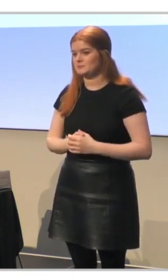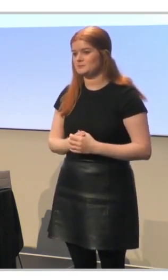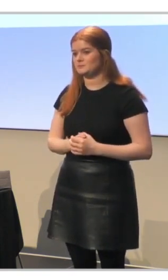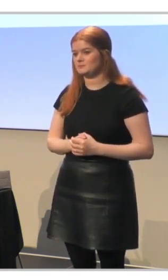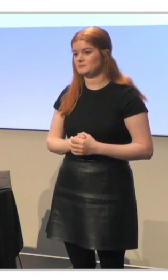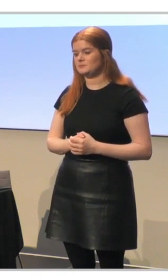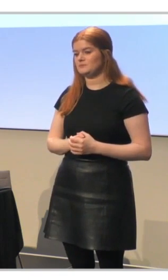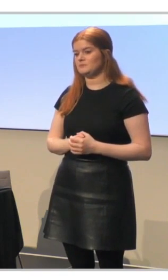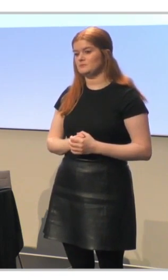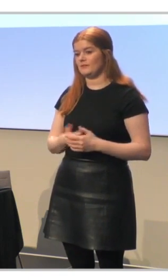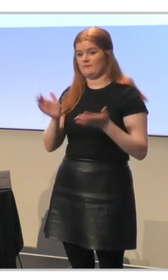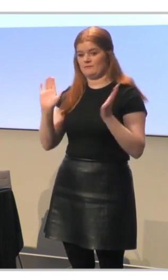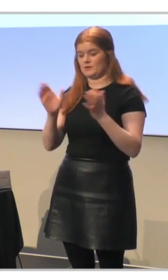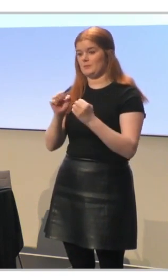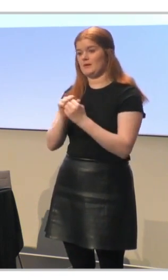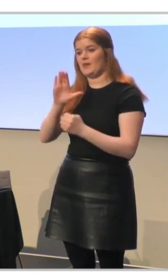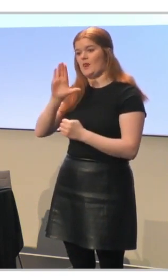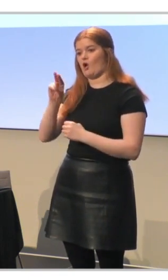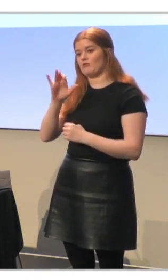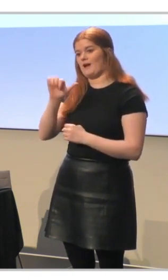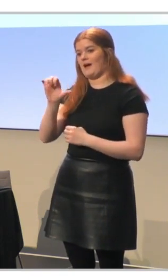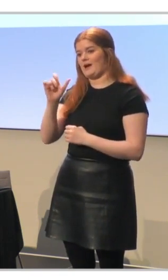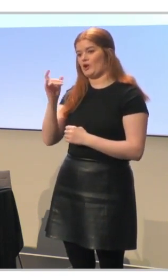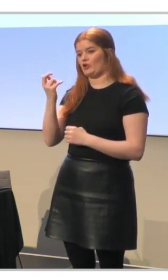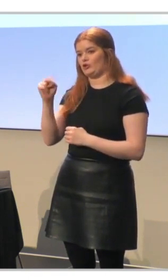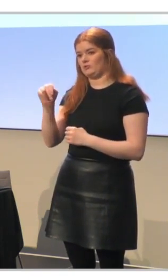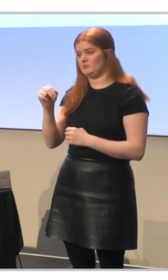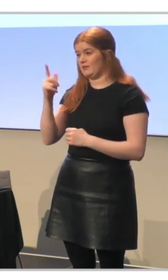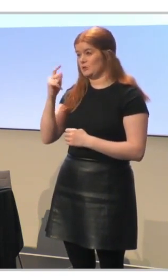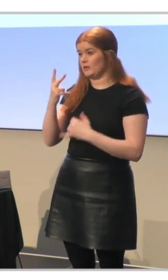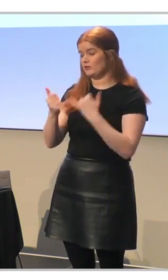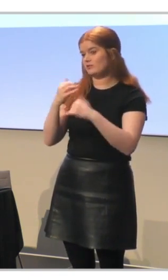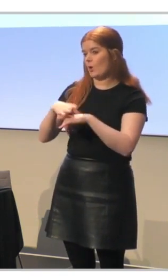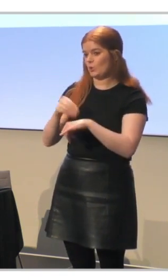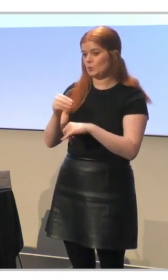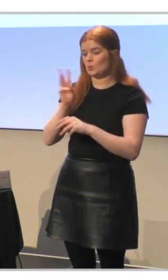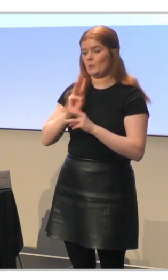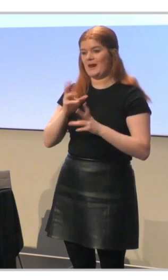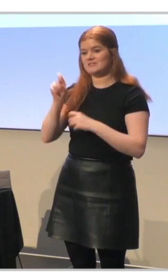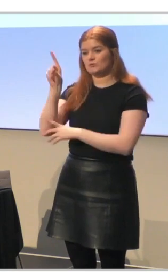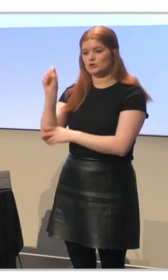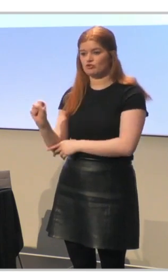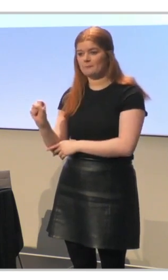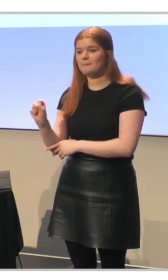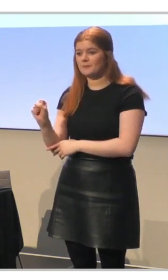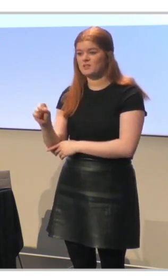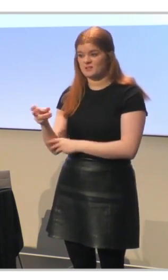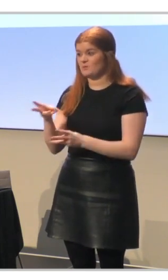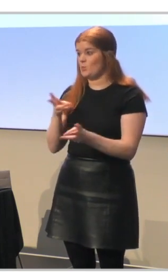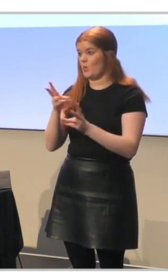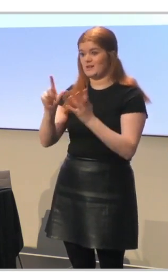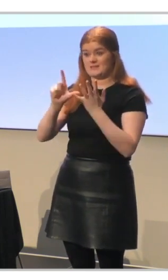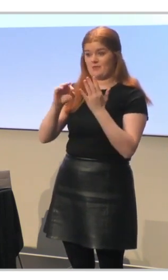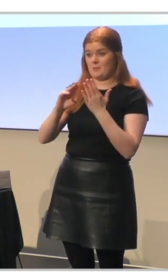I met Laura Hearn, an amazing, articulate 23-year-old young woman with Down syndrome, who works several mornings a